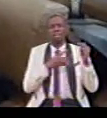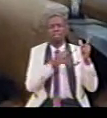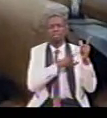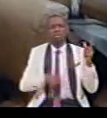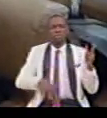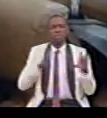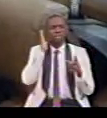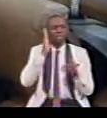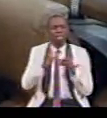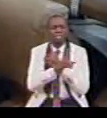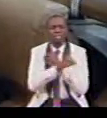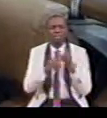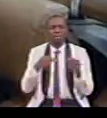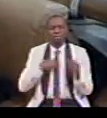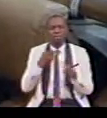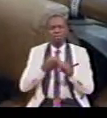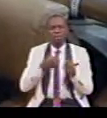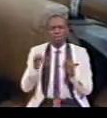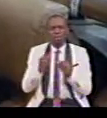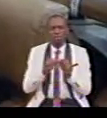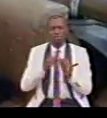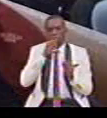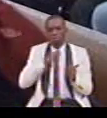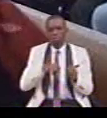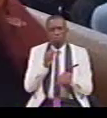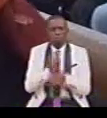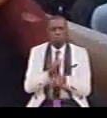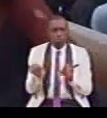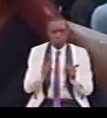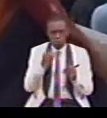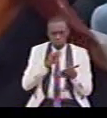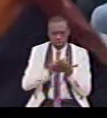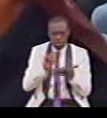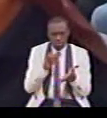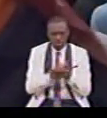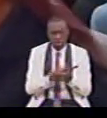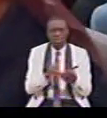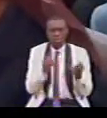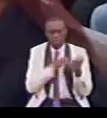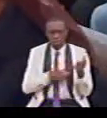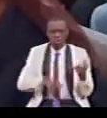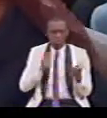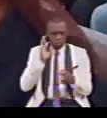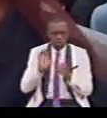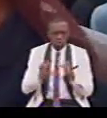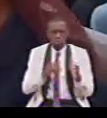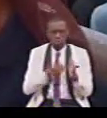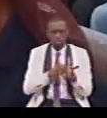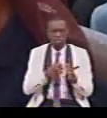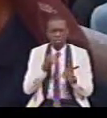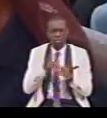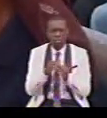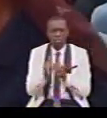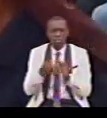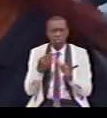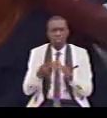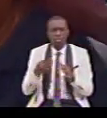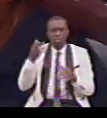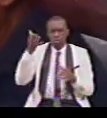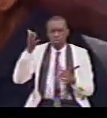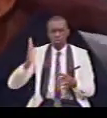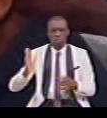do you believe that the Lord will do it he'll preserve you he'll protect you